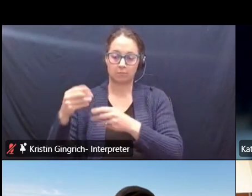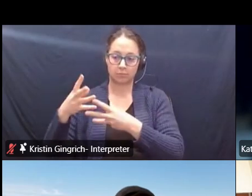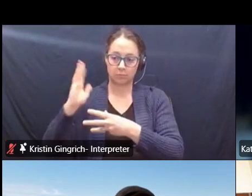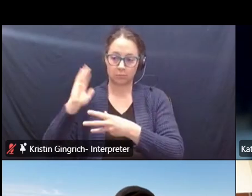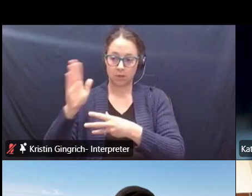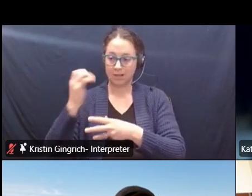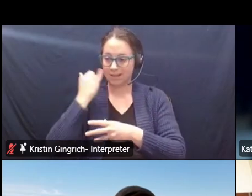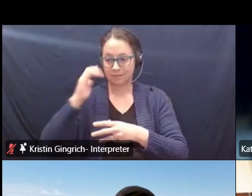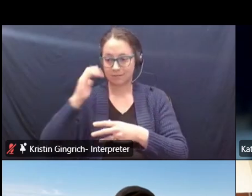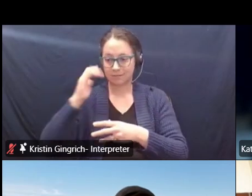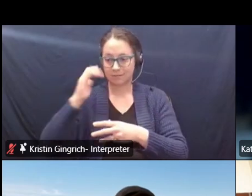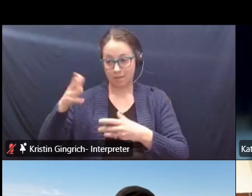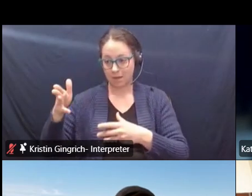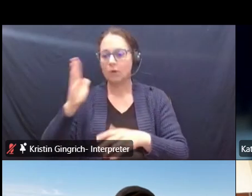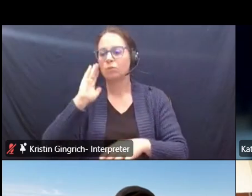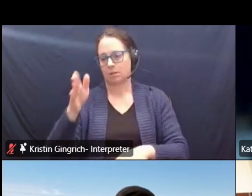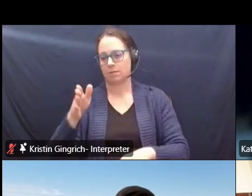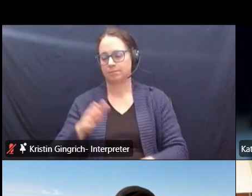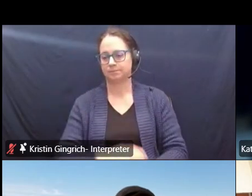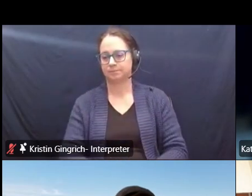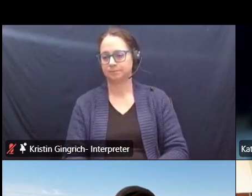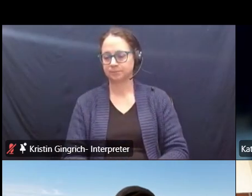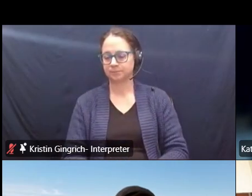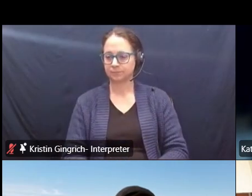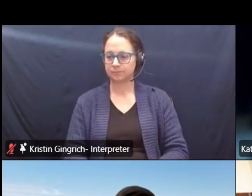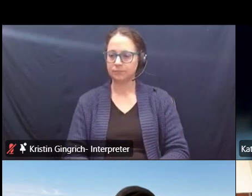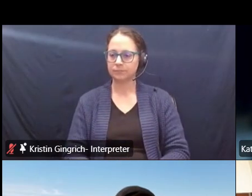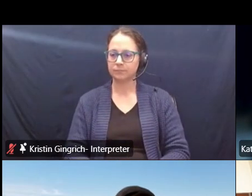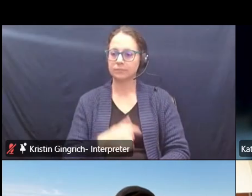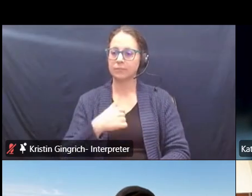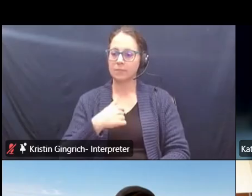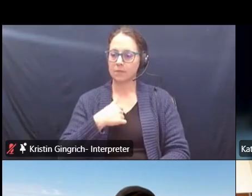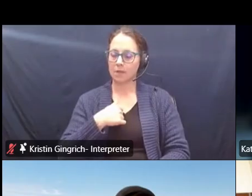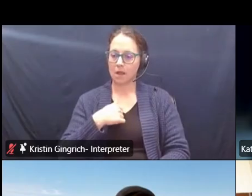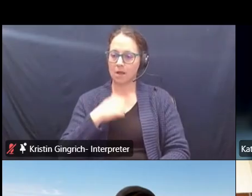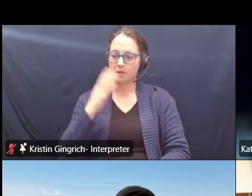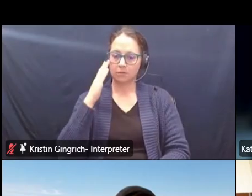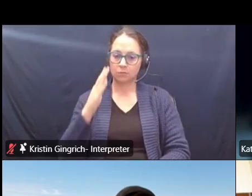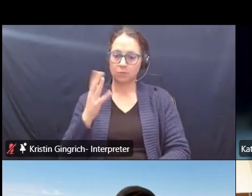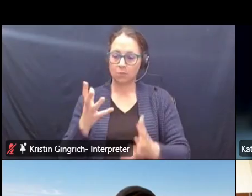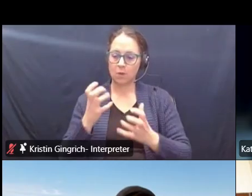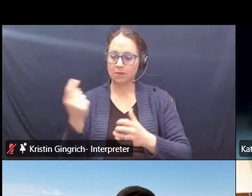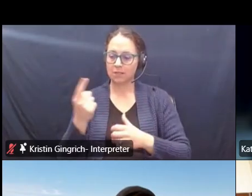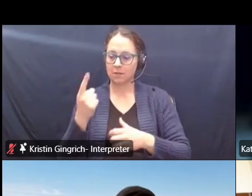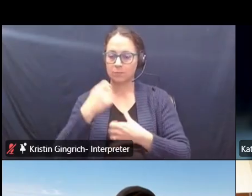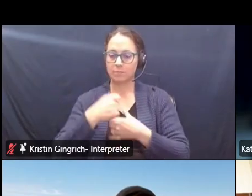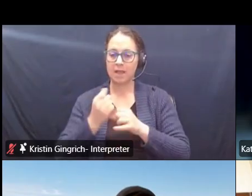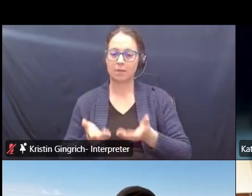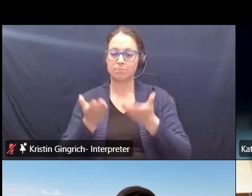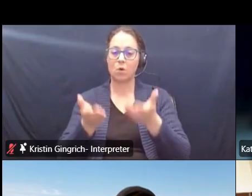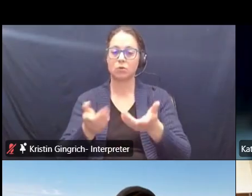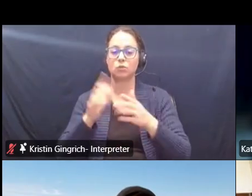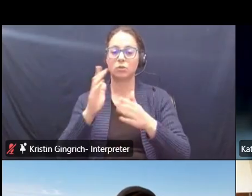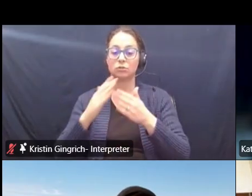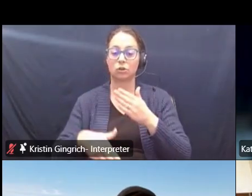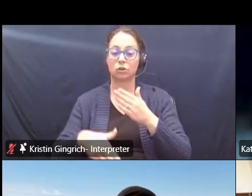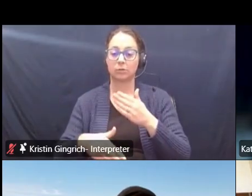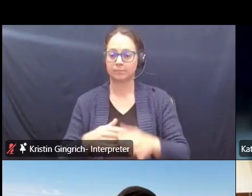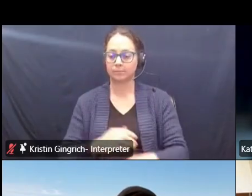isn't already. And I would like someone to make a motion to adjourn.